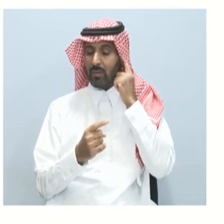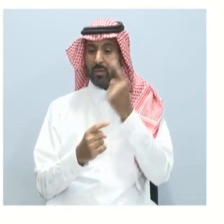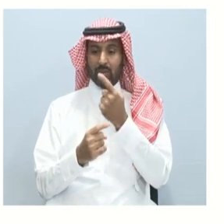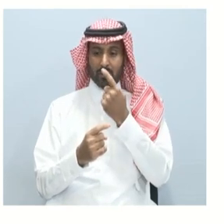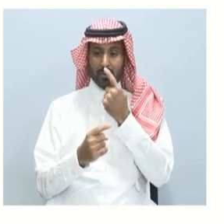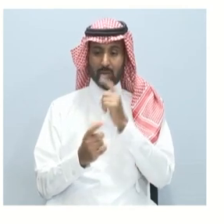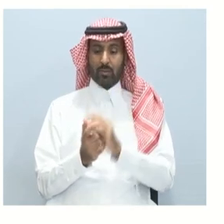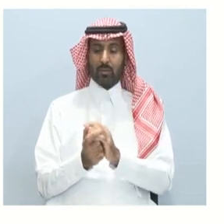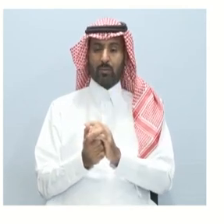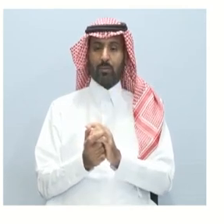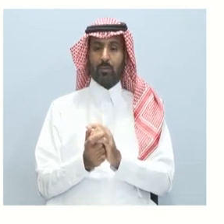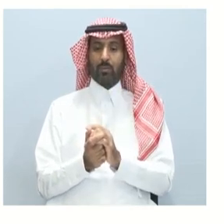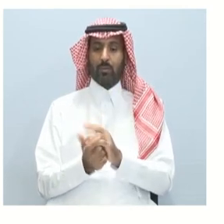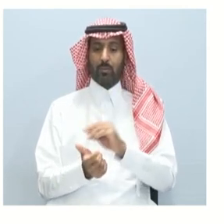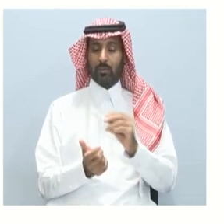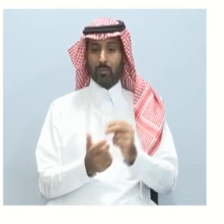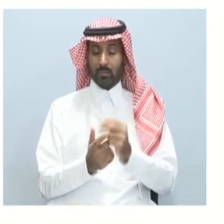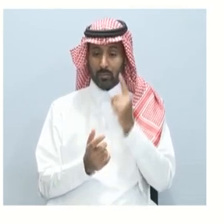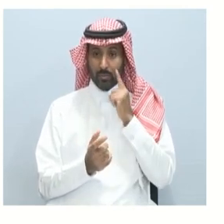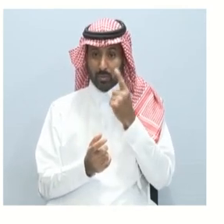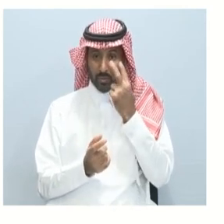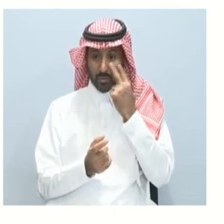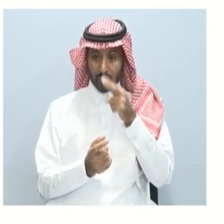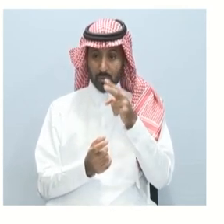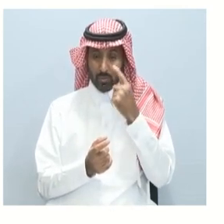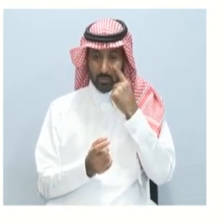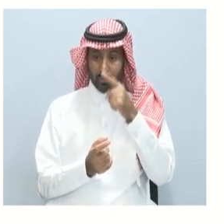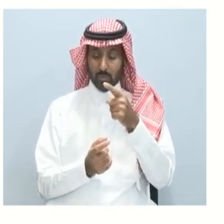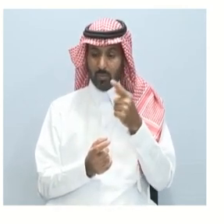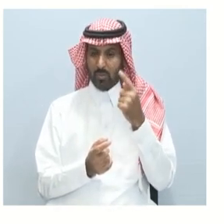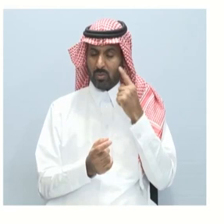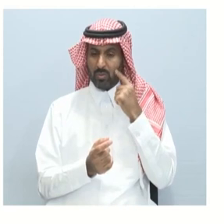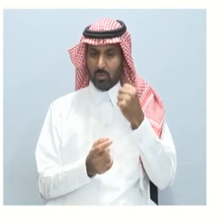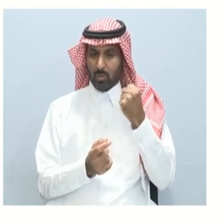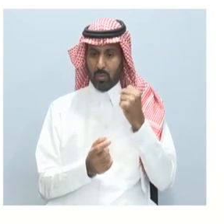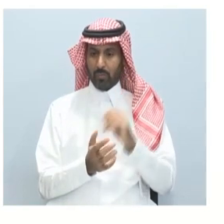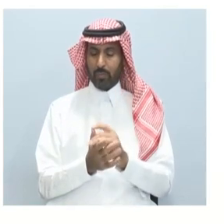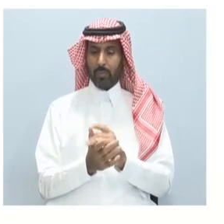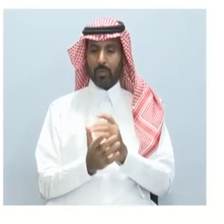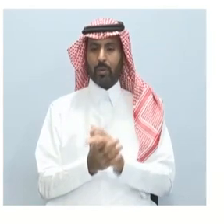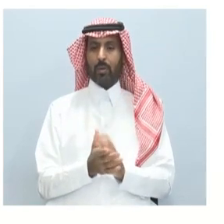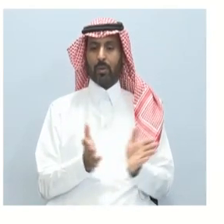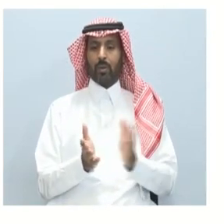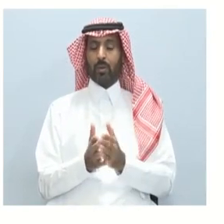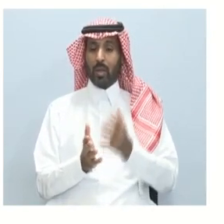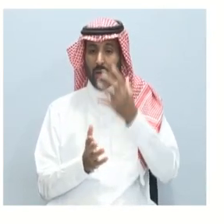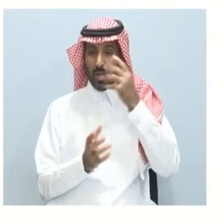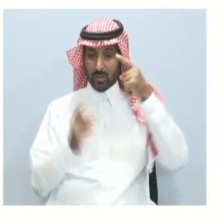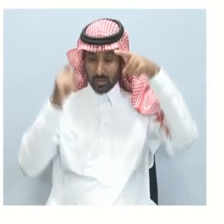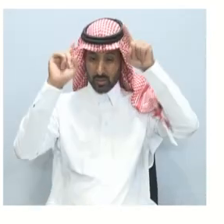senses or has acute certain senses of smell and hearing. And moving on to the second part we have